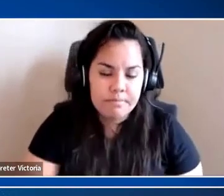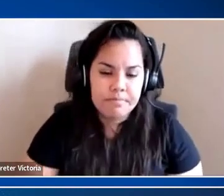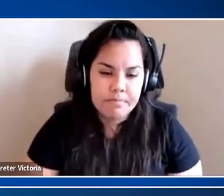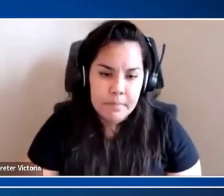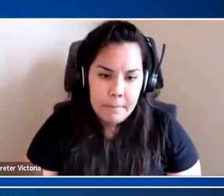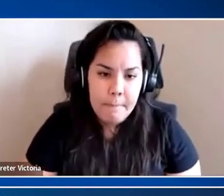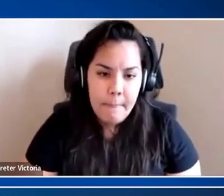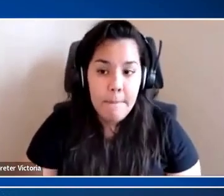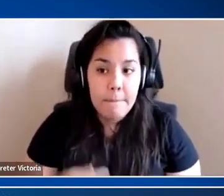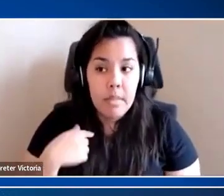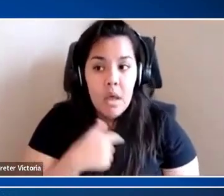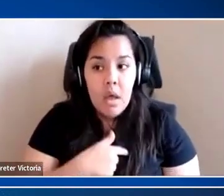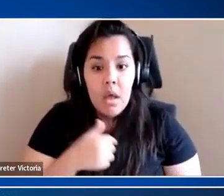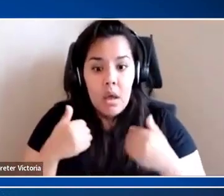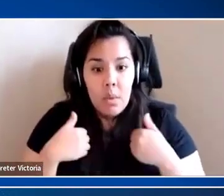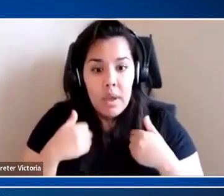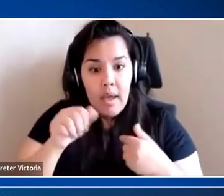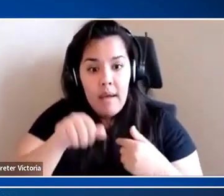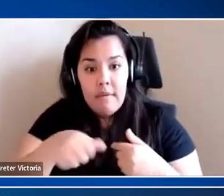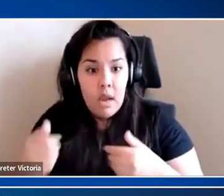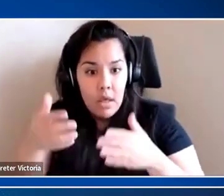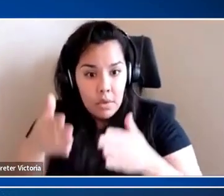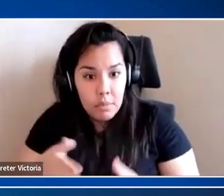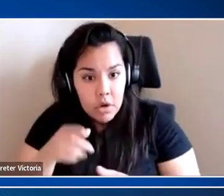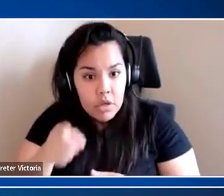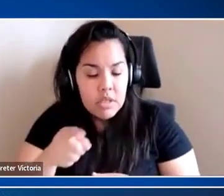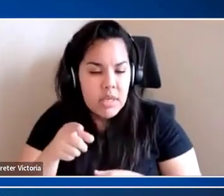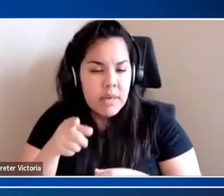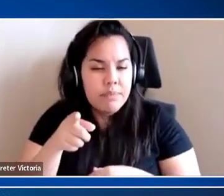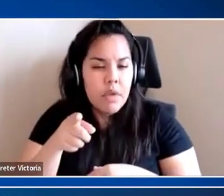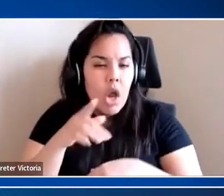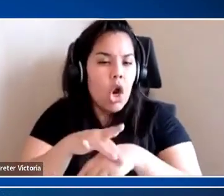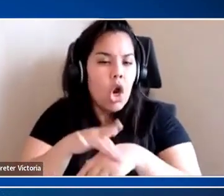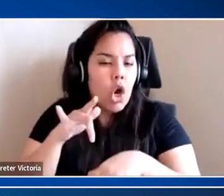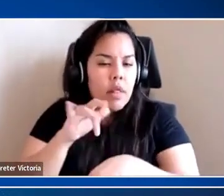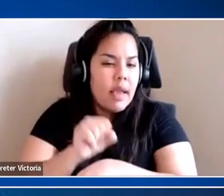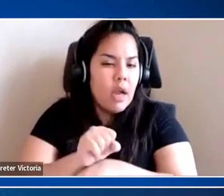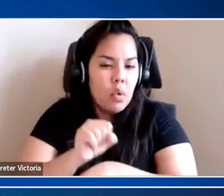All right, we have somebody out there who is an early career reviewer